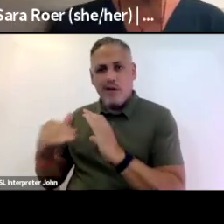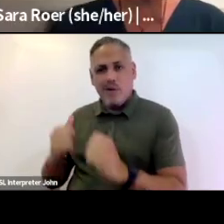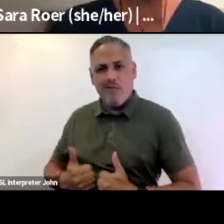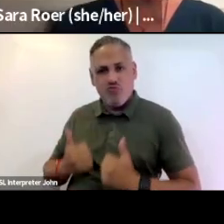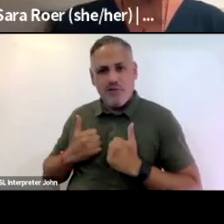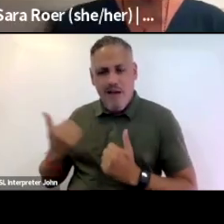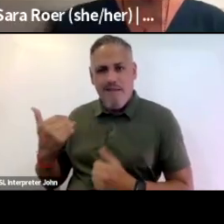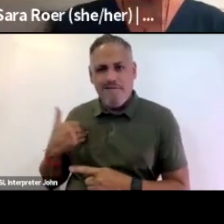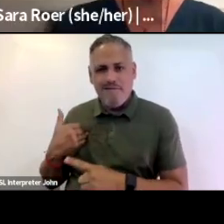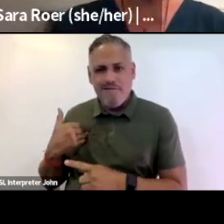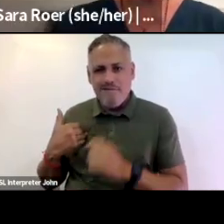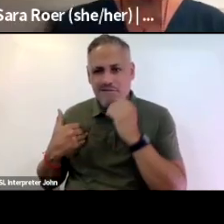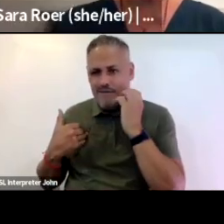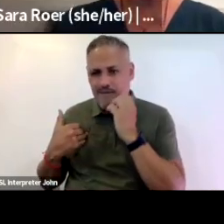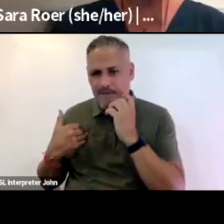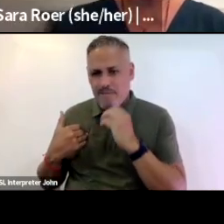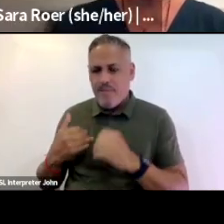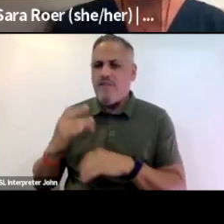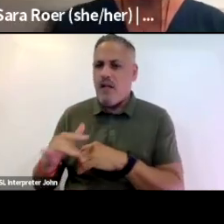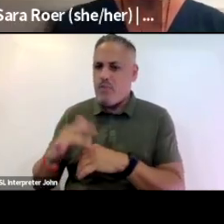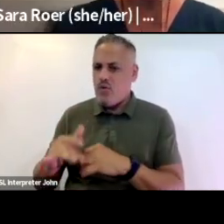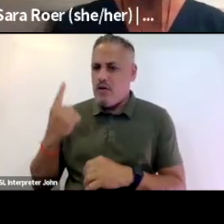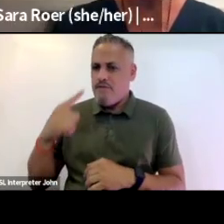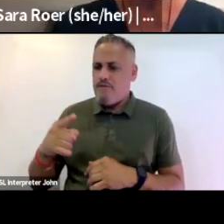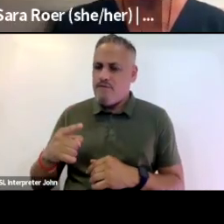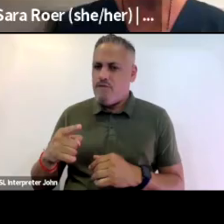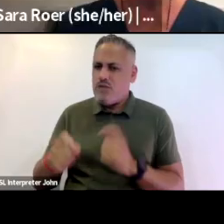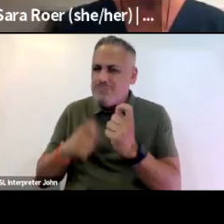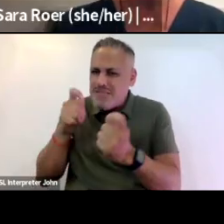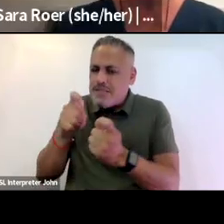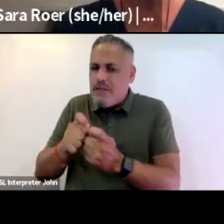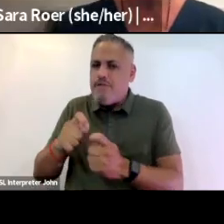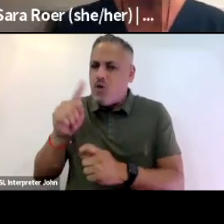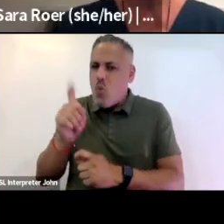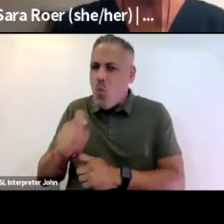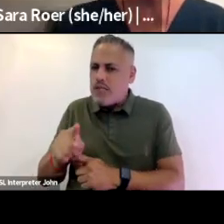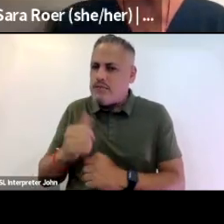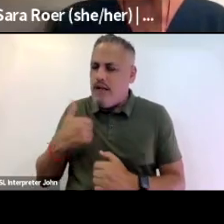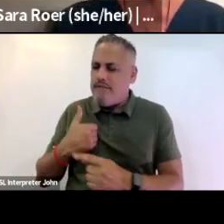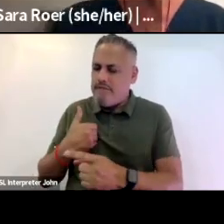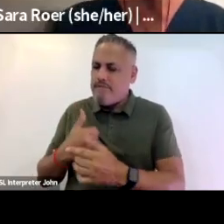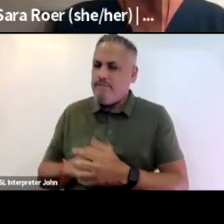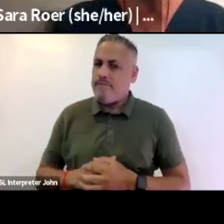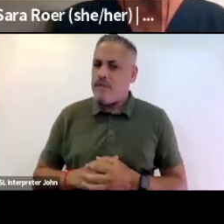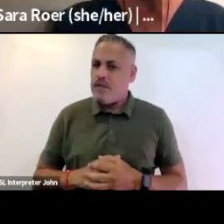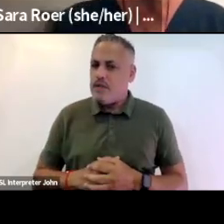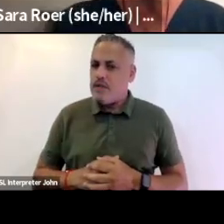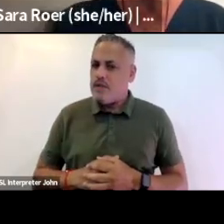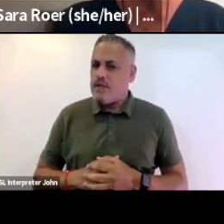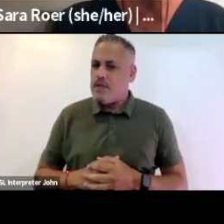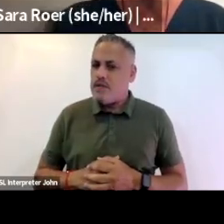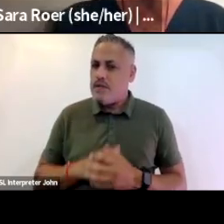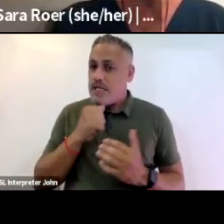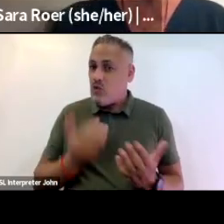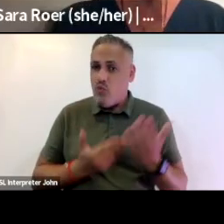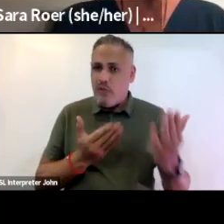addresses and a direct email address available for hyper-specific questions or inquiries. We don't recommend the raise